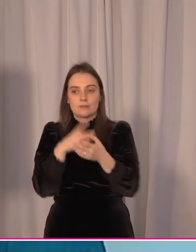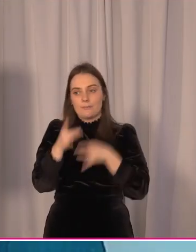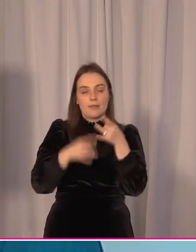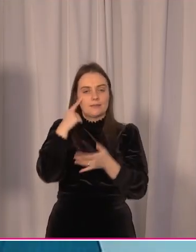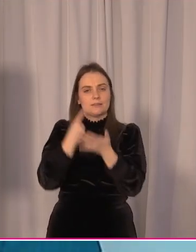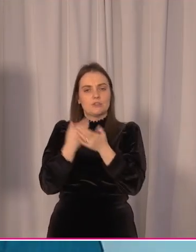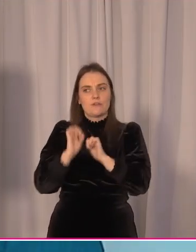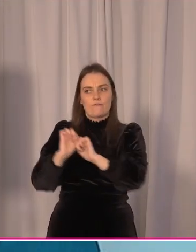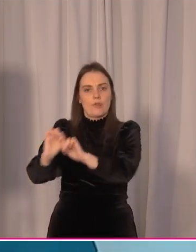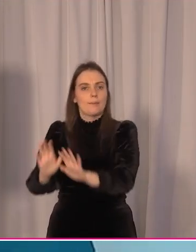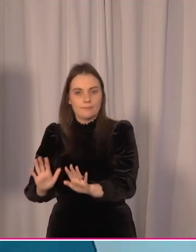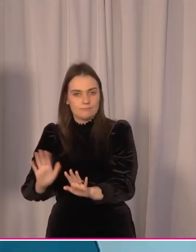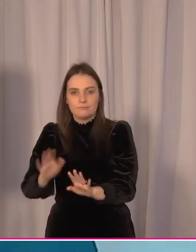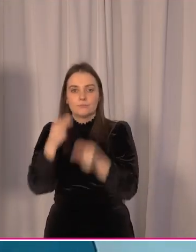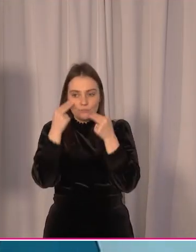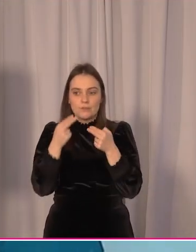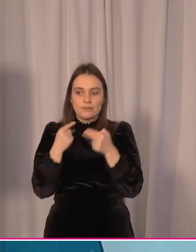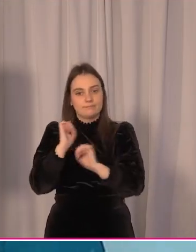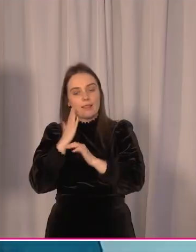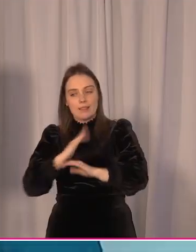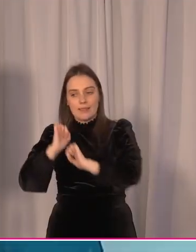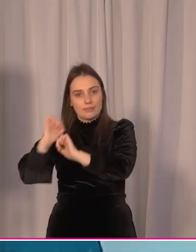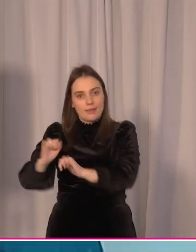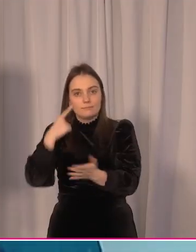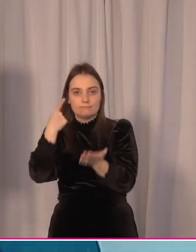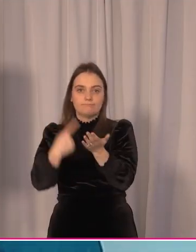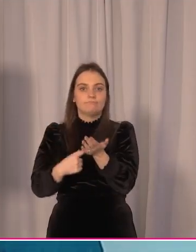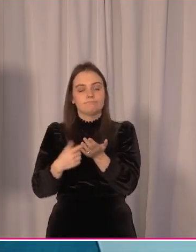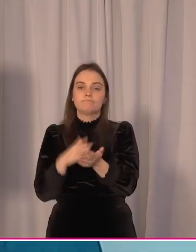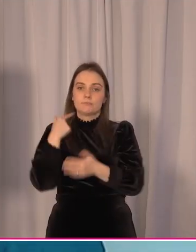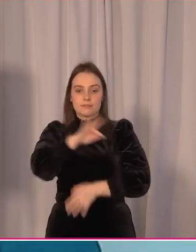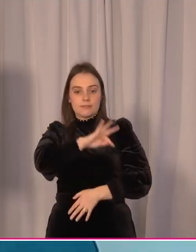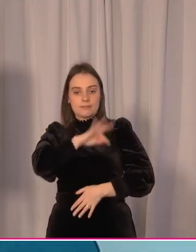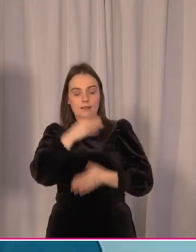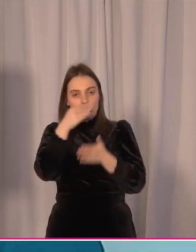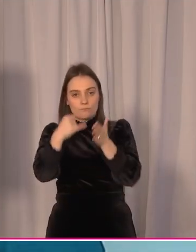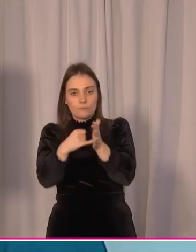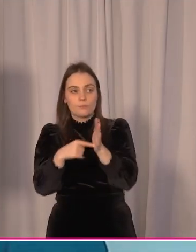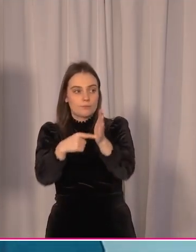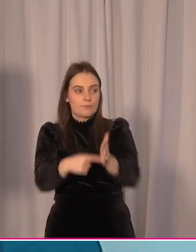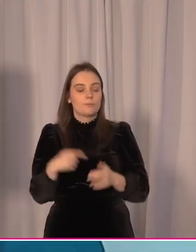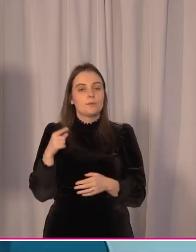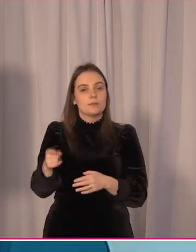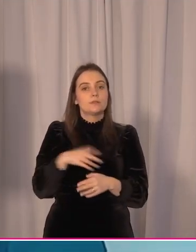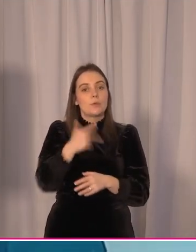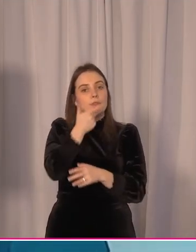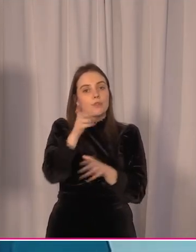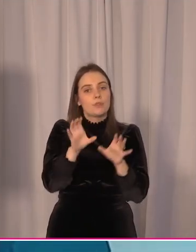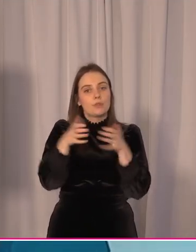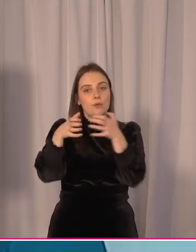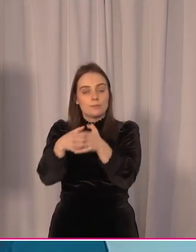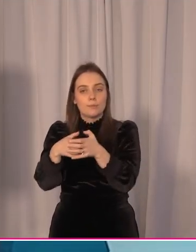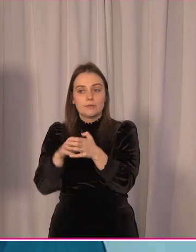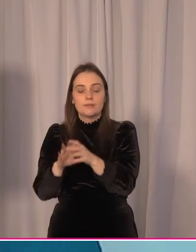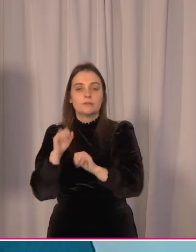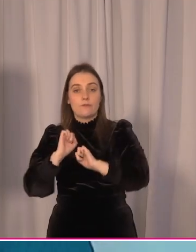consent needs to be of the person. As long as consent is put onto others and the third party,